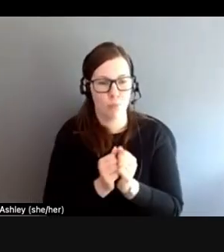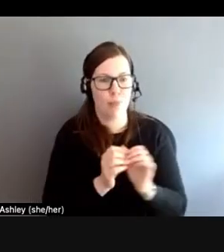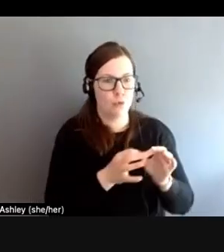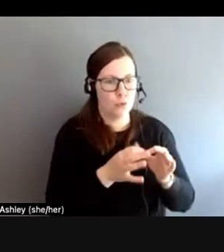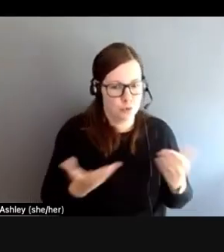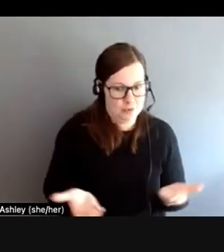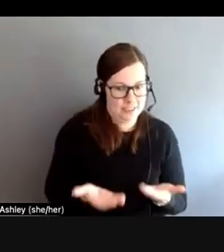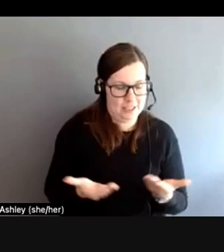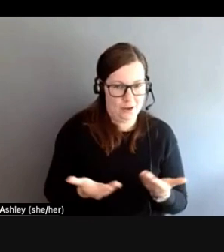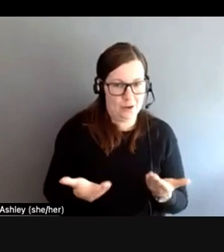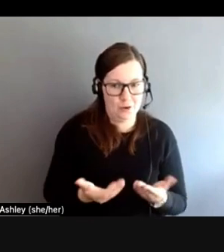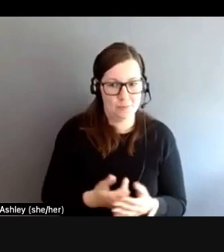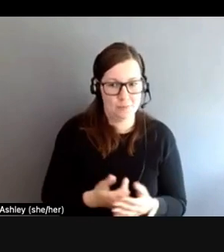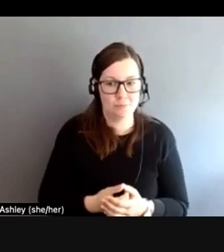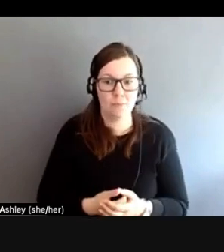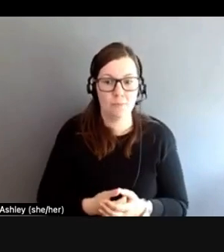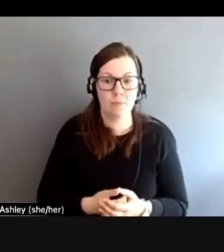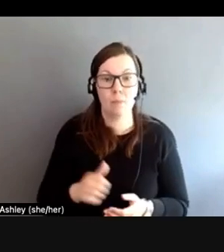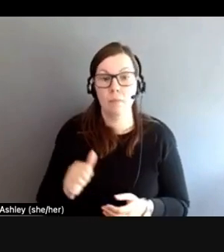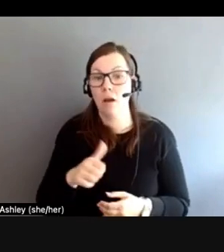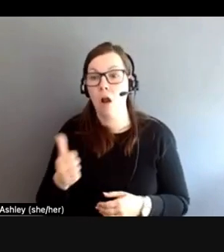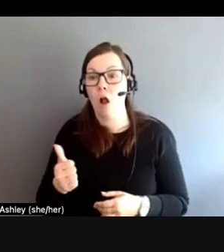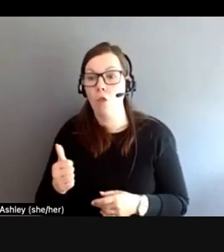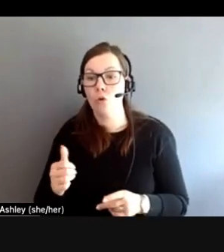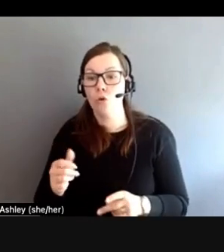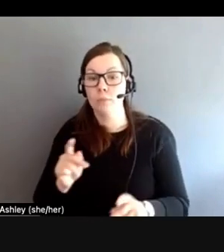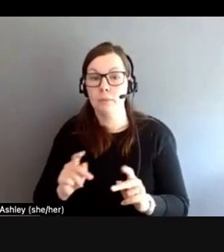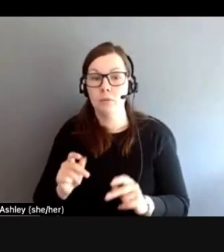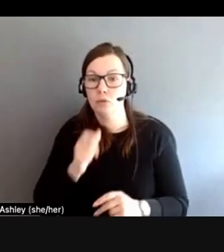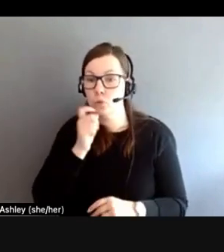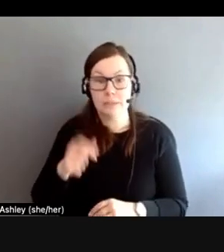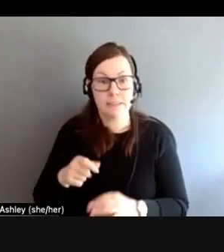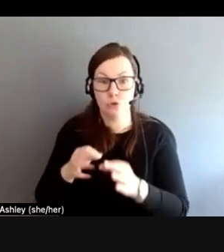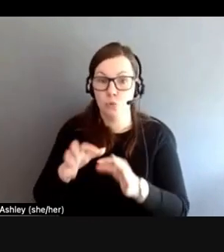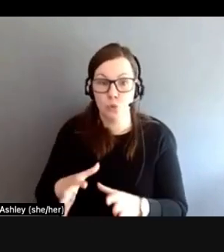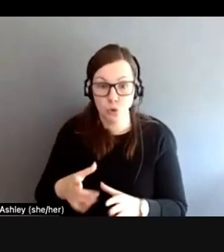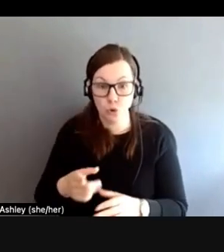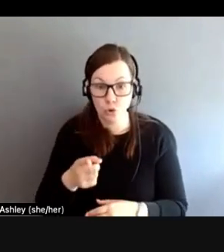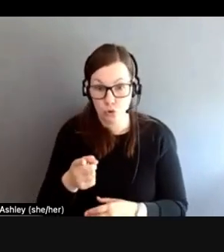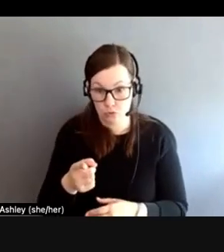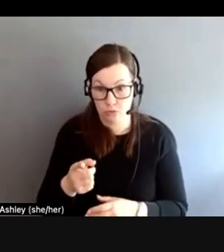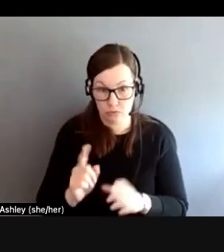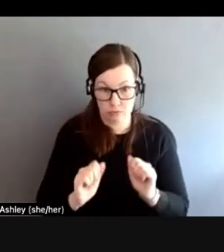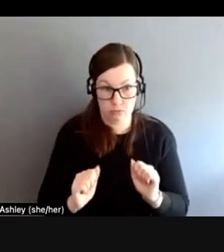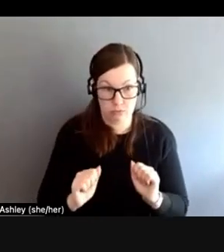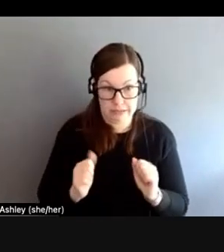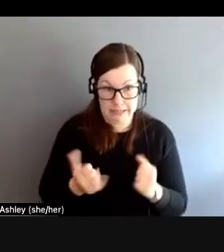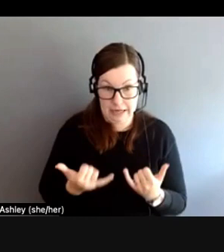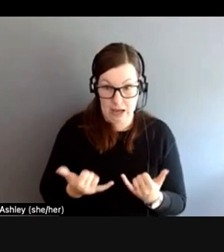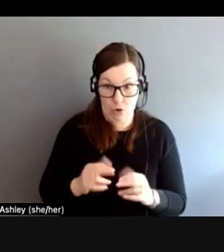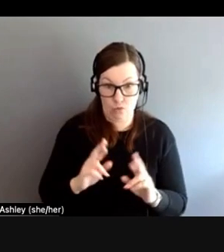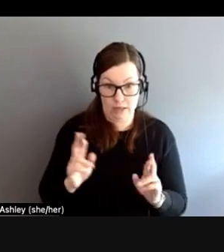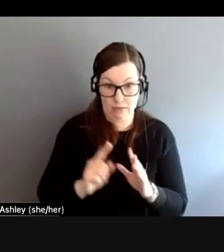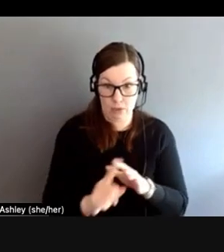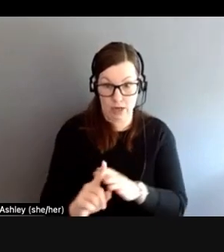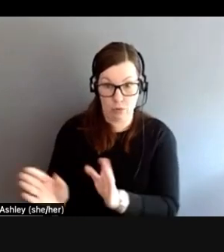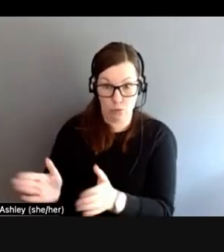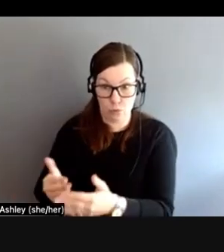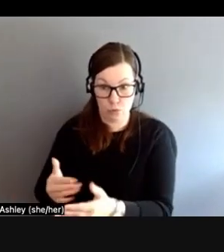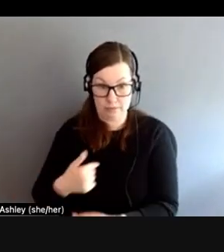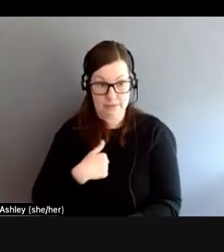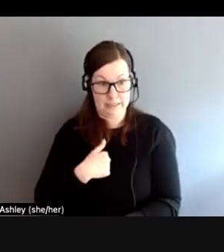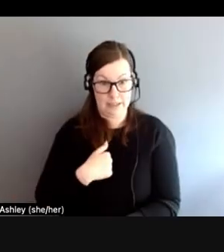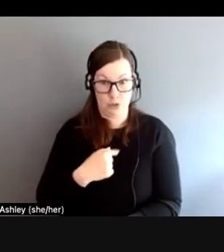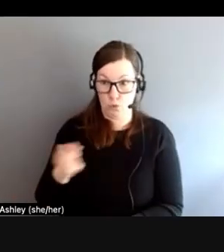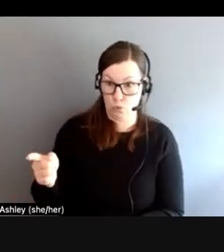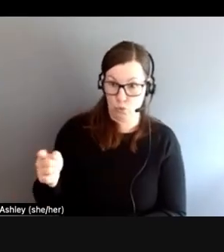Tracy, what do you prefer? You do the breakout rooms or I do the breakout rooms? I can do it. How many do you think we should do? How about we have a bit